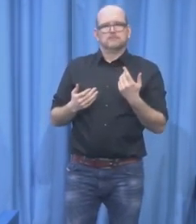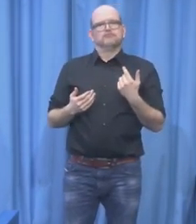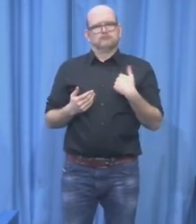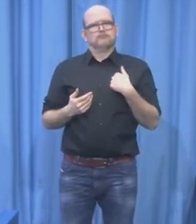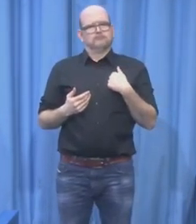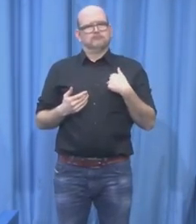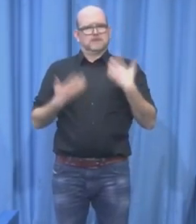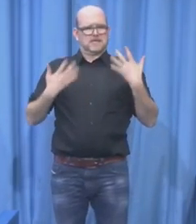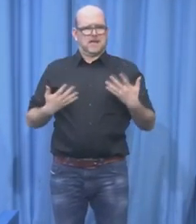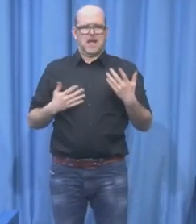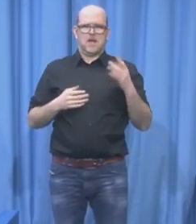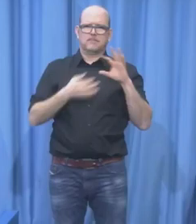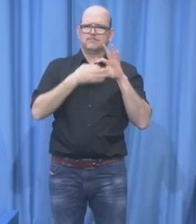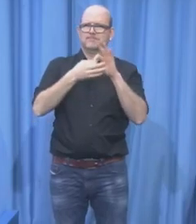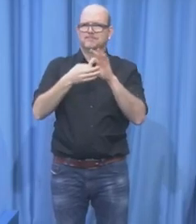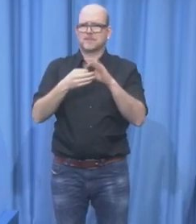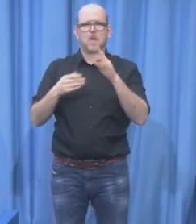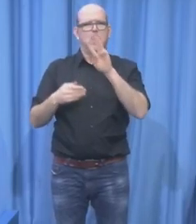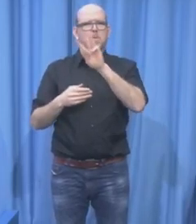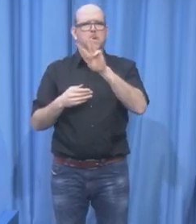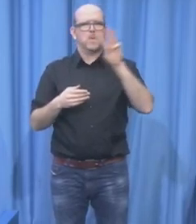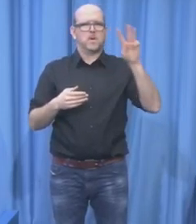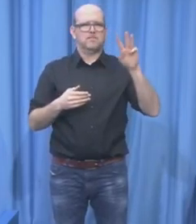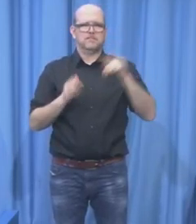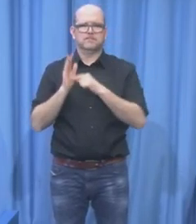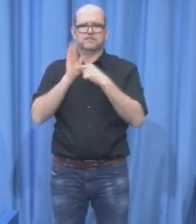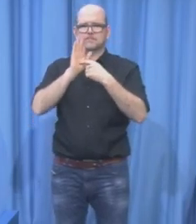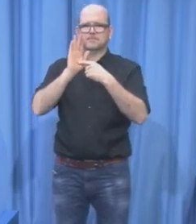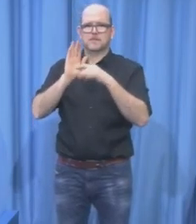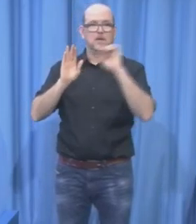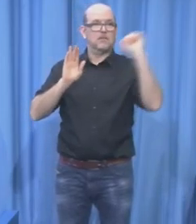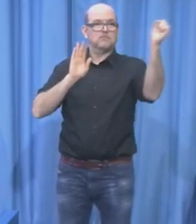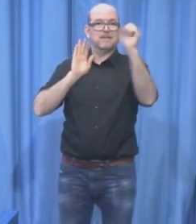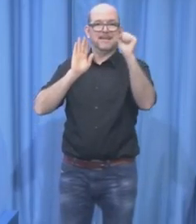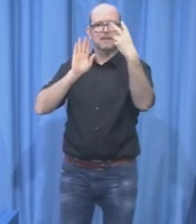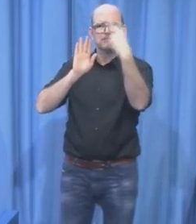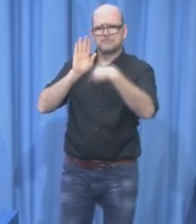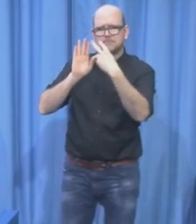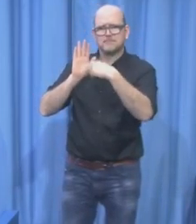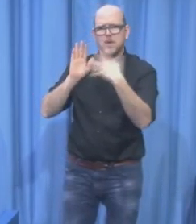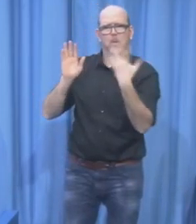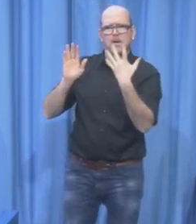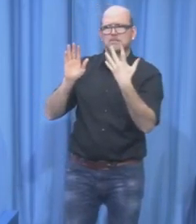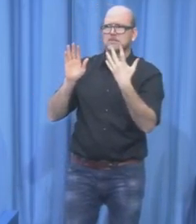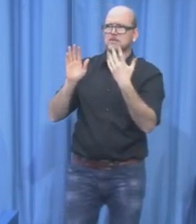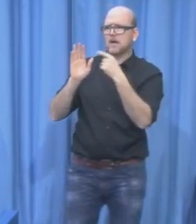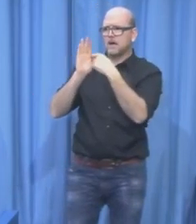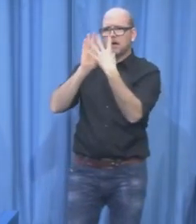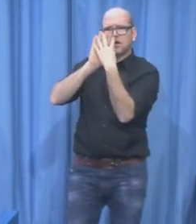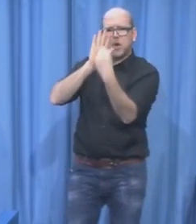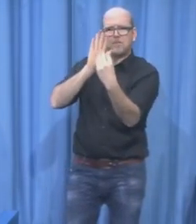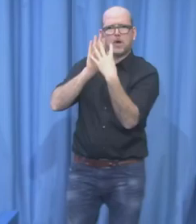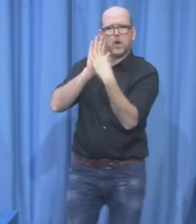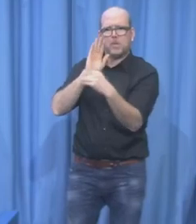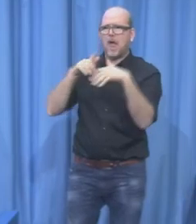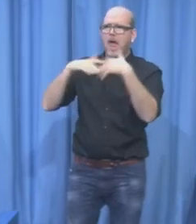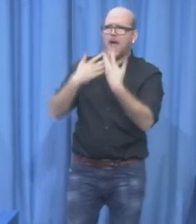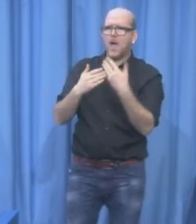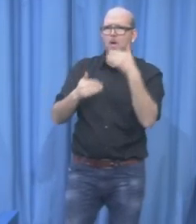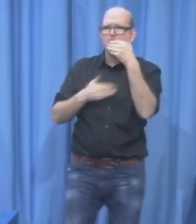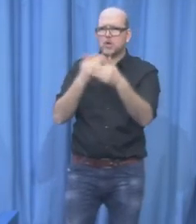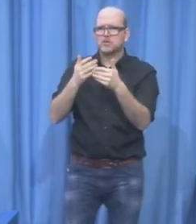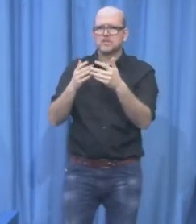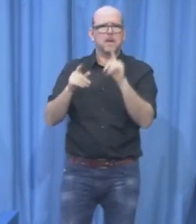who can't accommodate on-site training or can't make it to our facility for training, we can do online training as well.